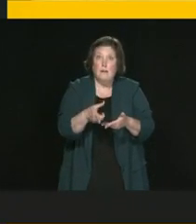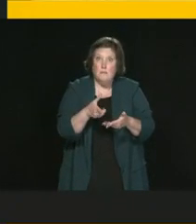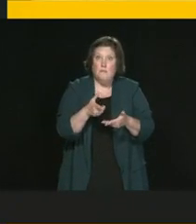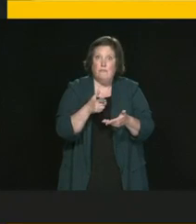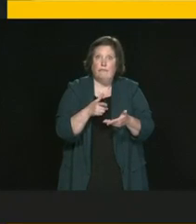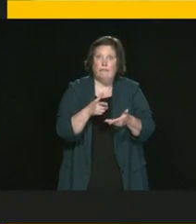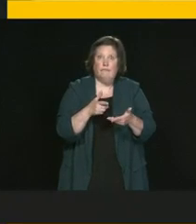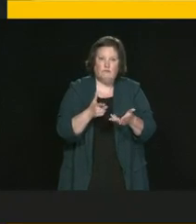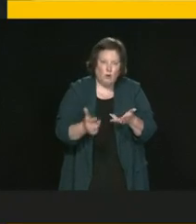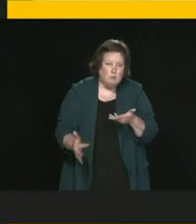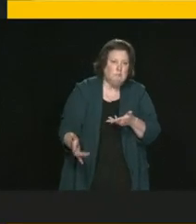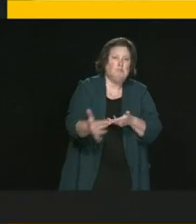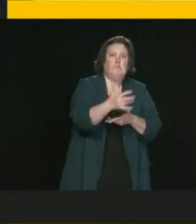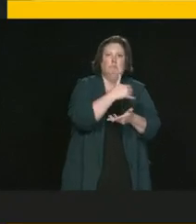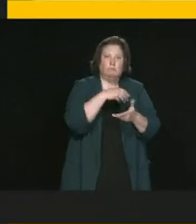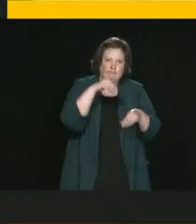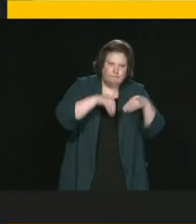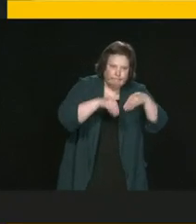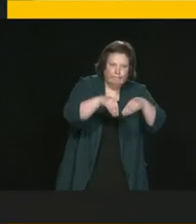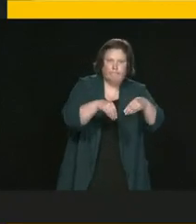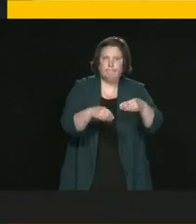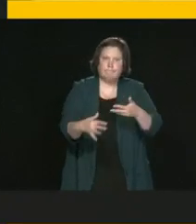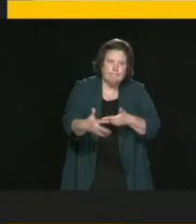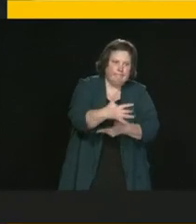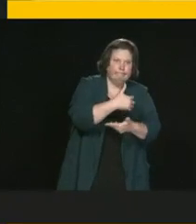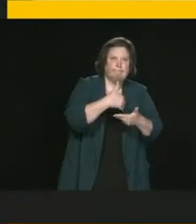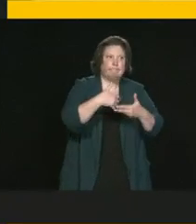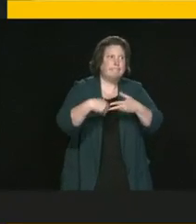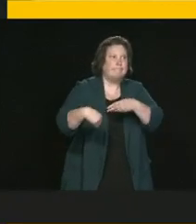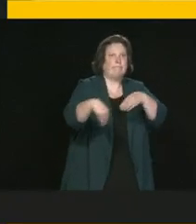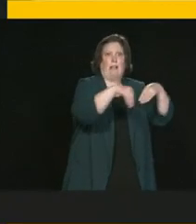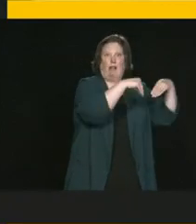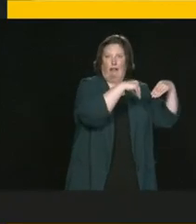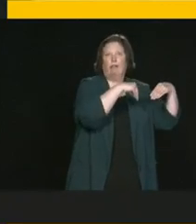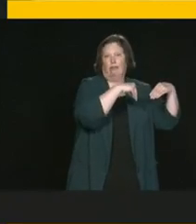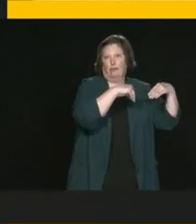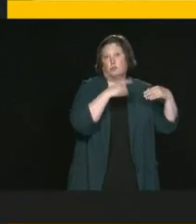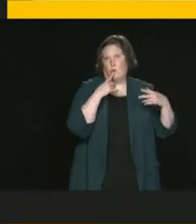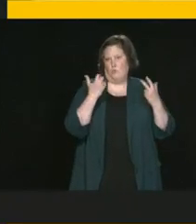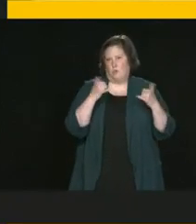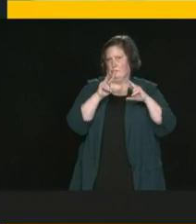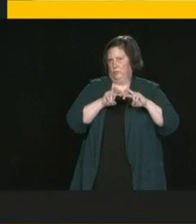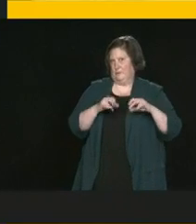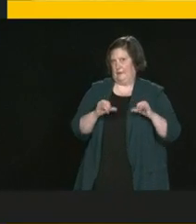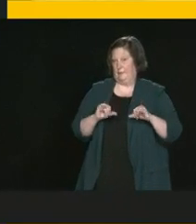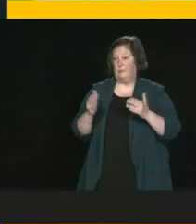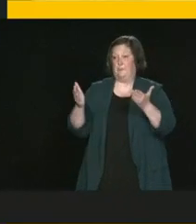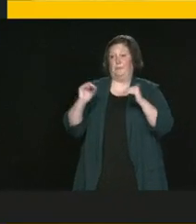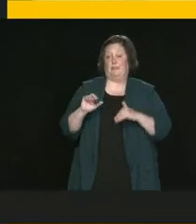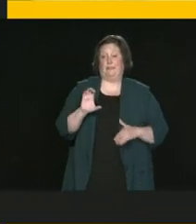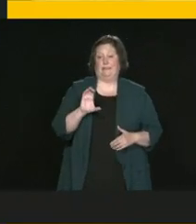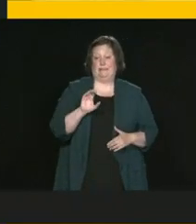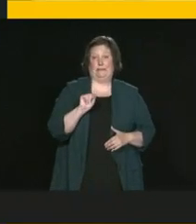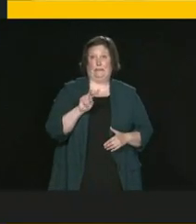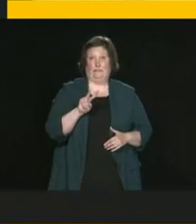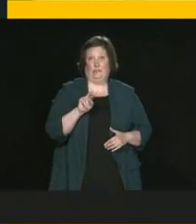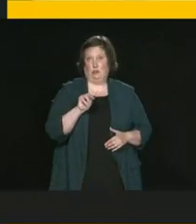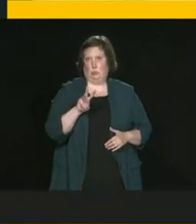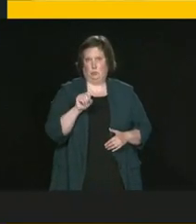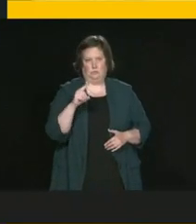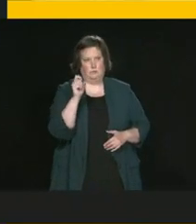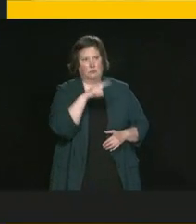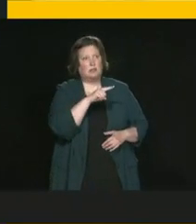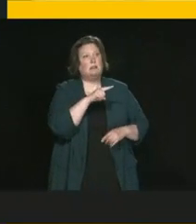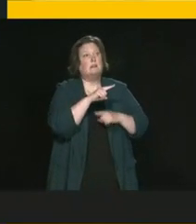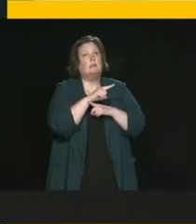operates properly. Are there changes we can make? Yes, we're looking at that now. Oliver with CTV National News. For 16 months, Canadian Yasser